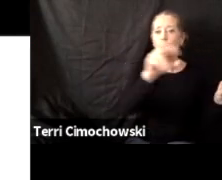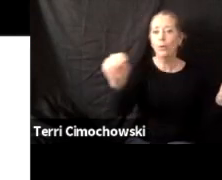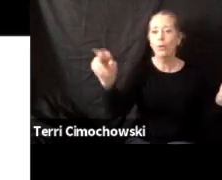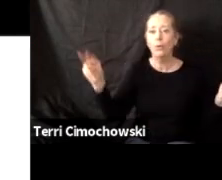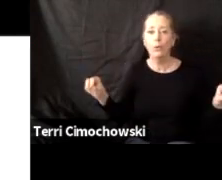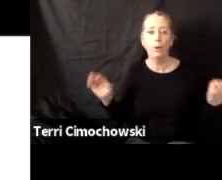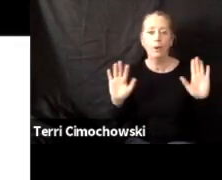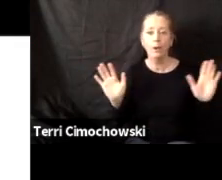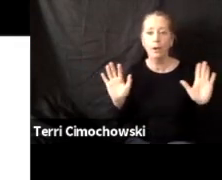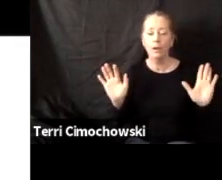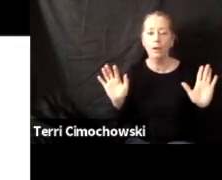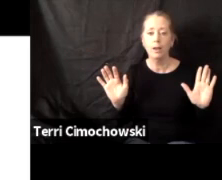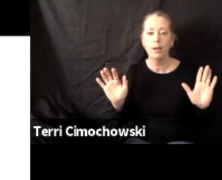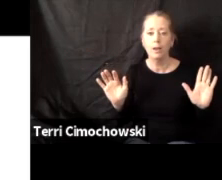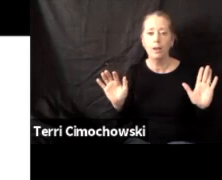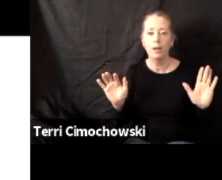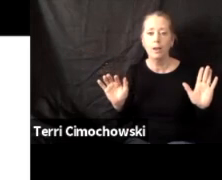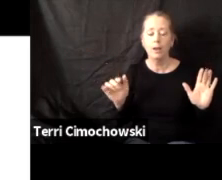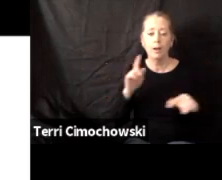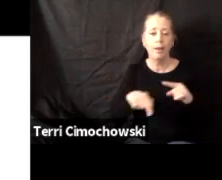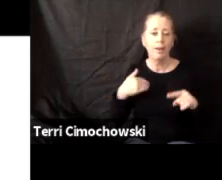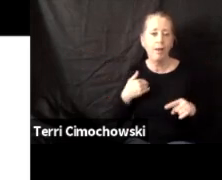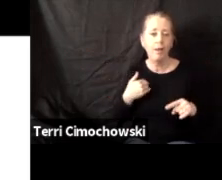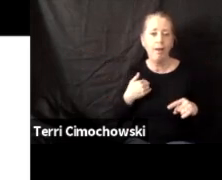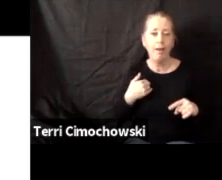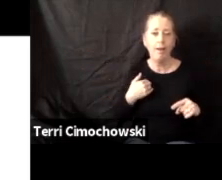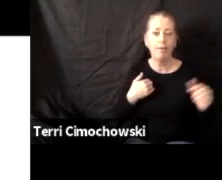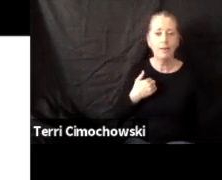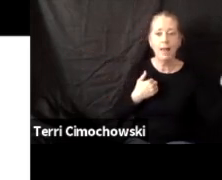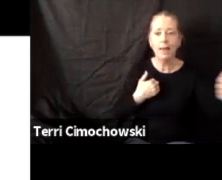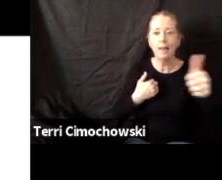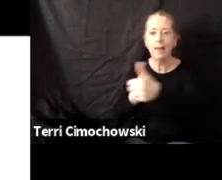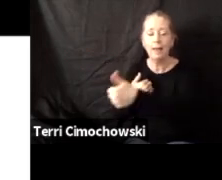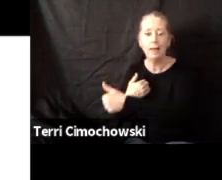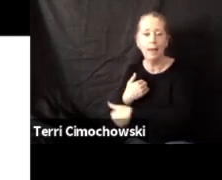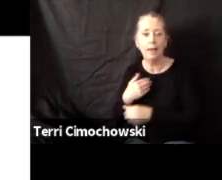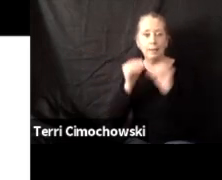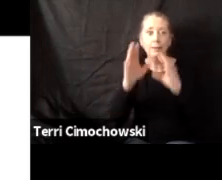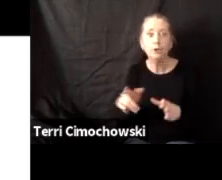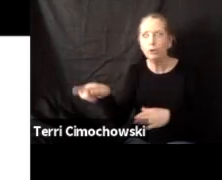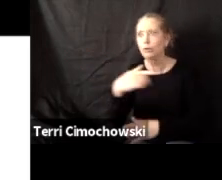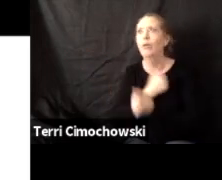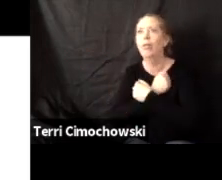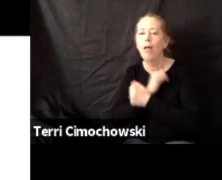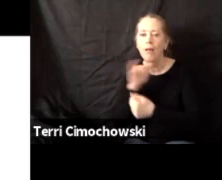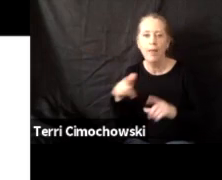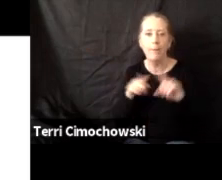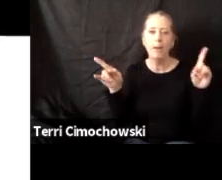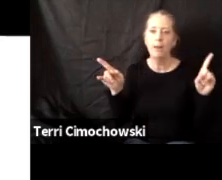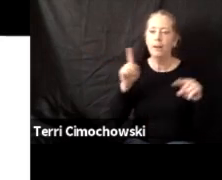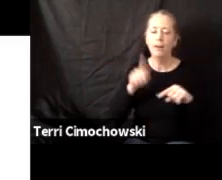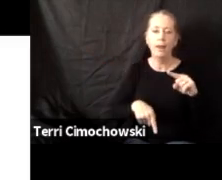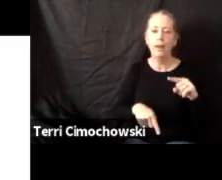kindergarten. And I can't have class sizes of 10 either, which teachers would love. But